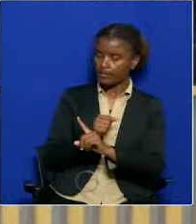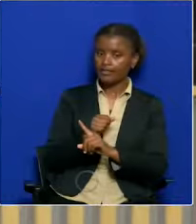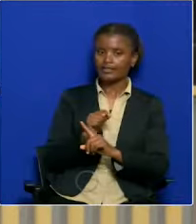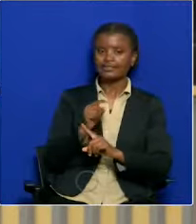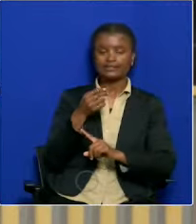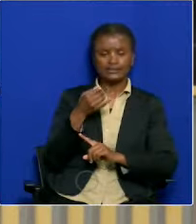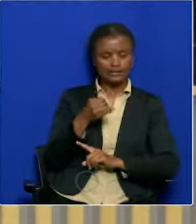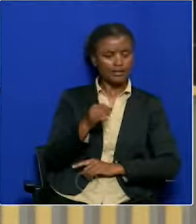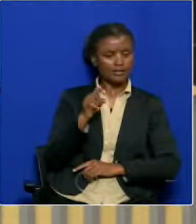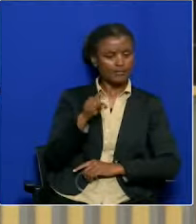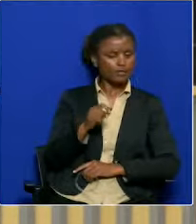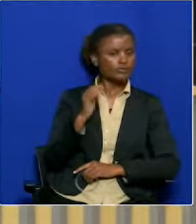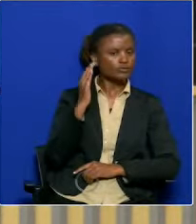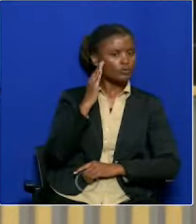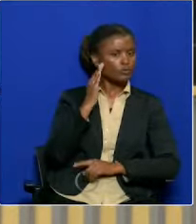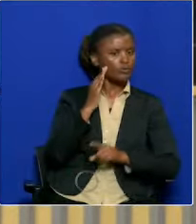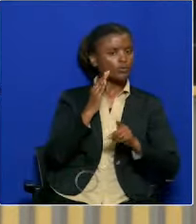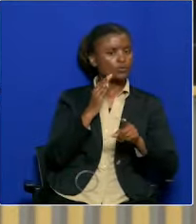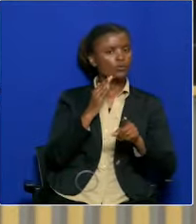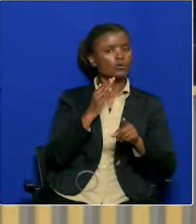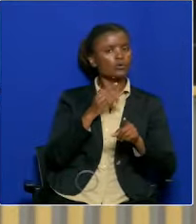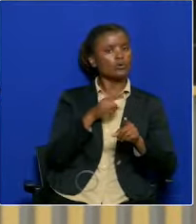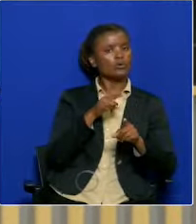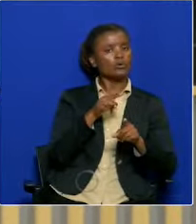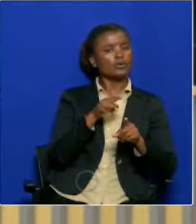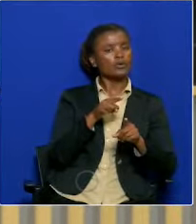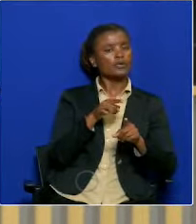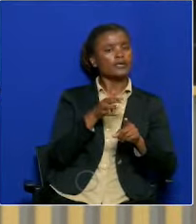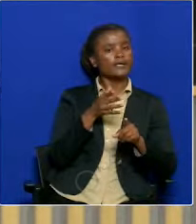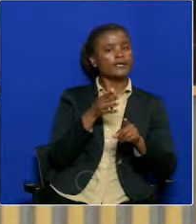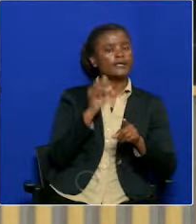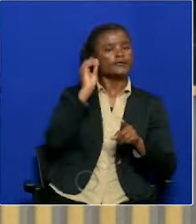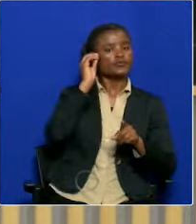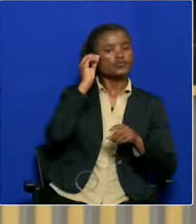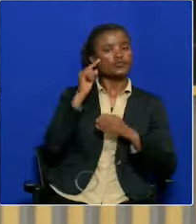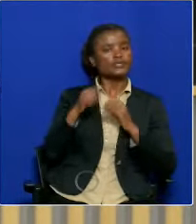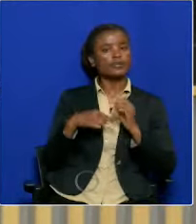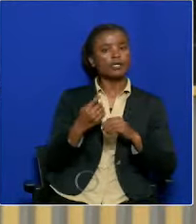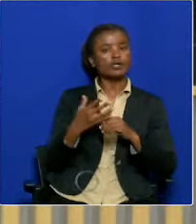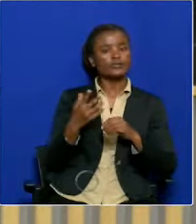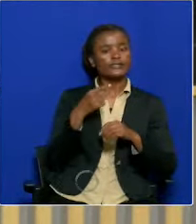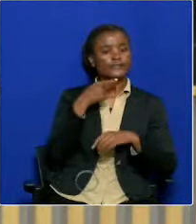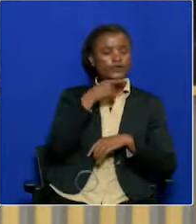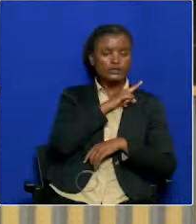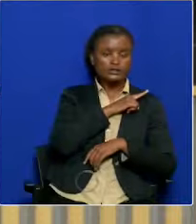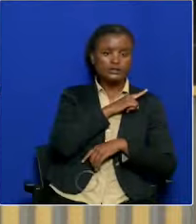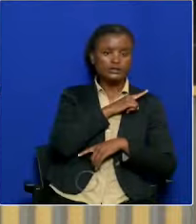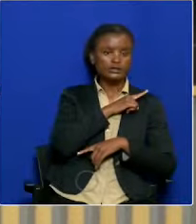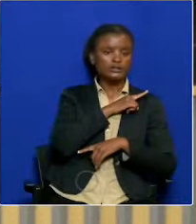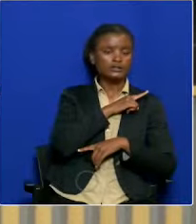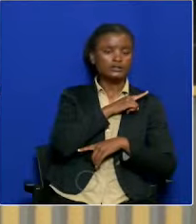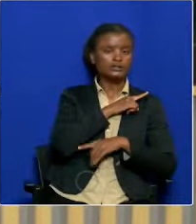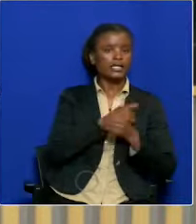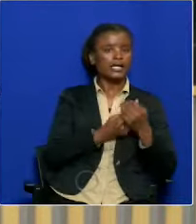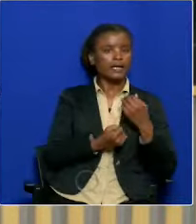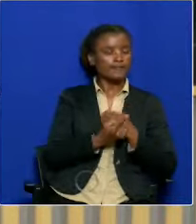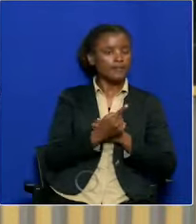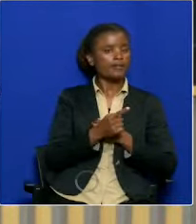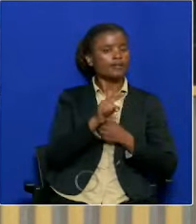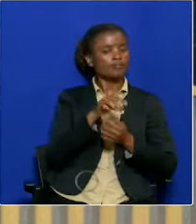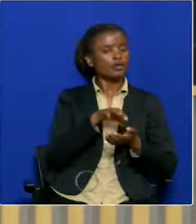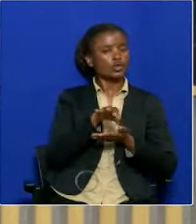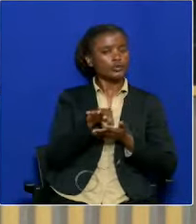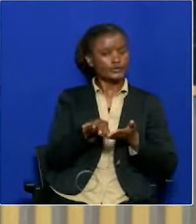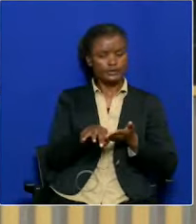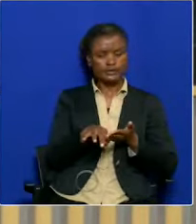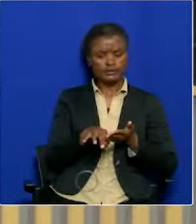of the news about the fraud around the contract. You still got to know about